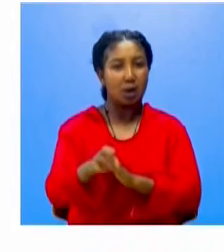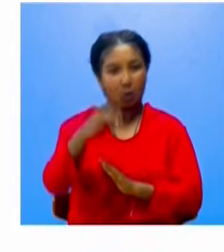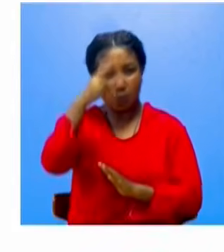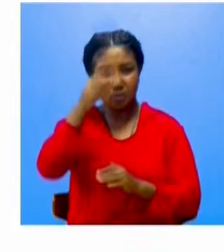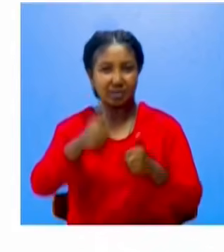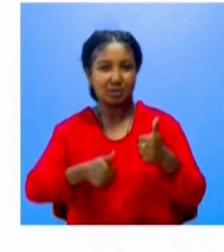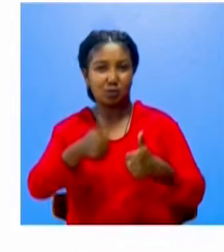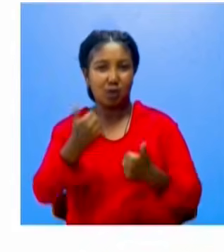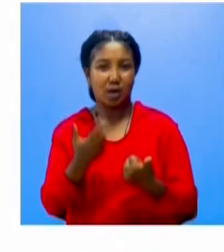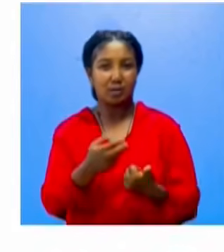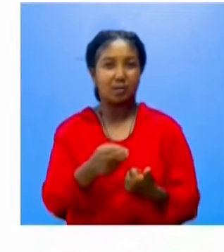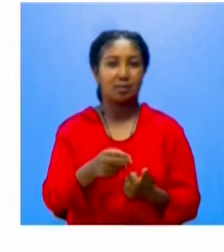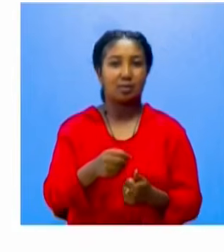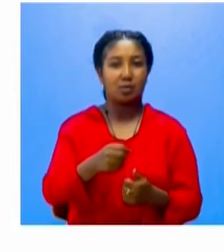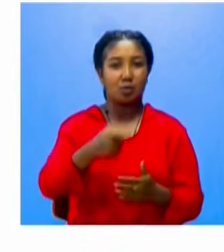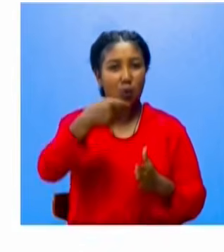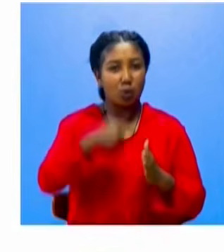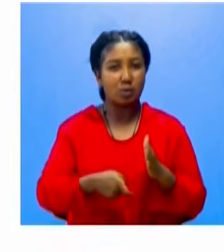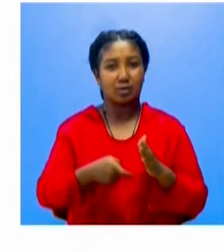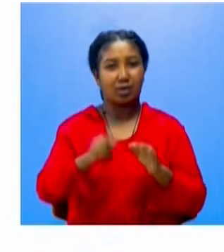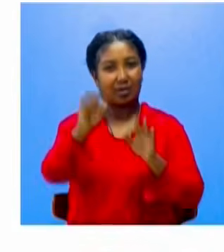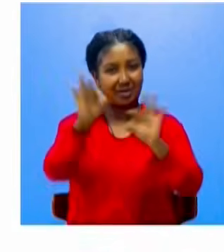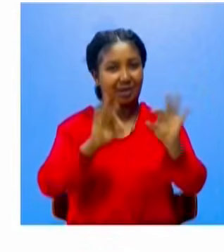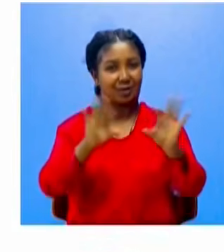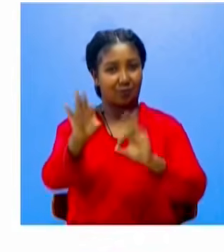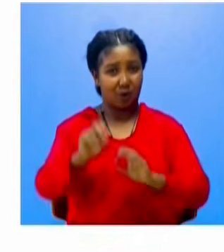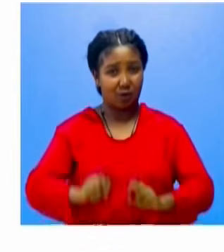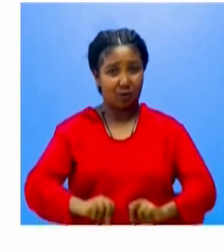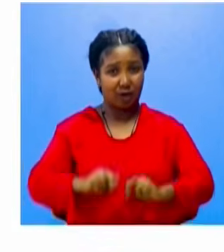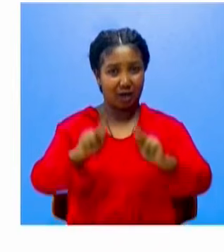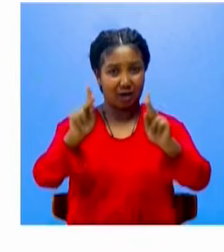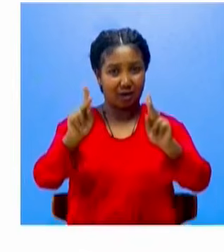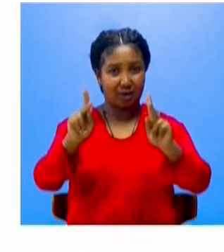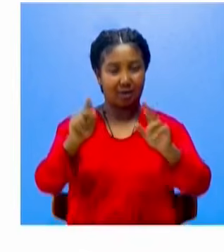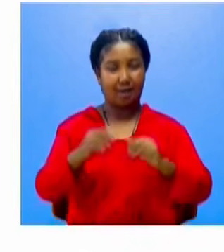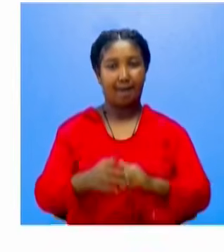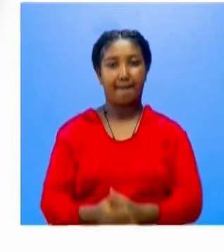From the sentences below.